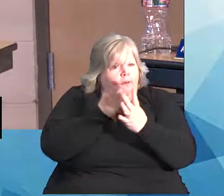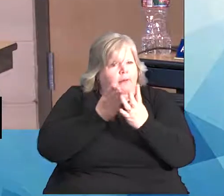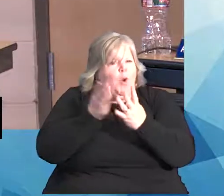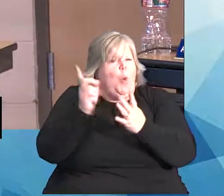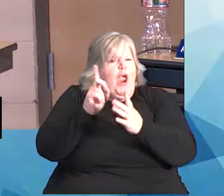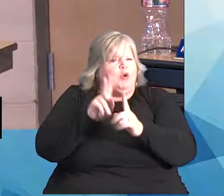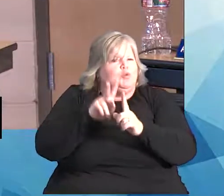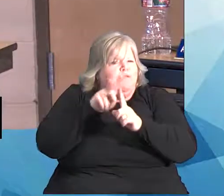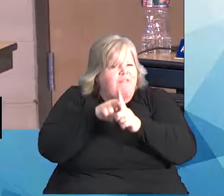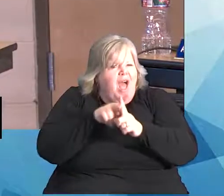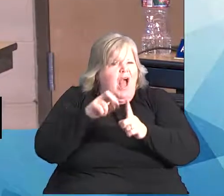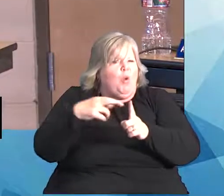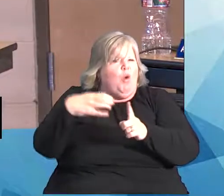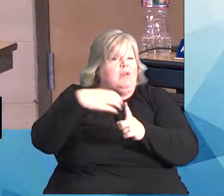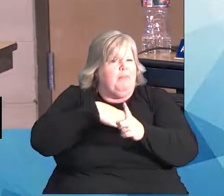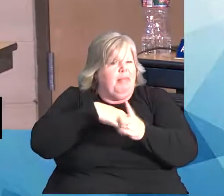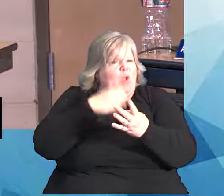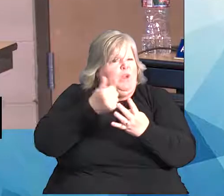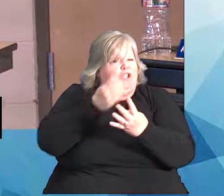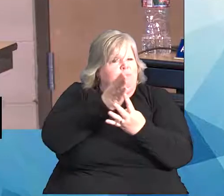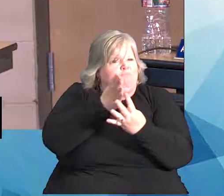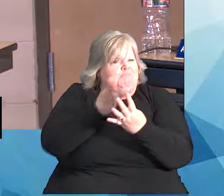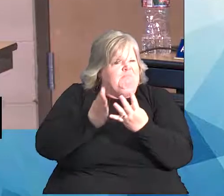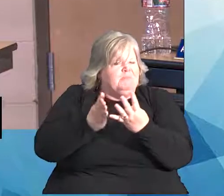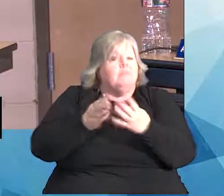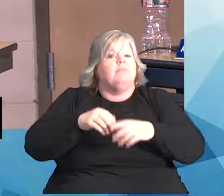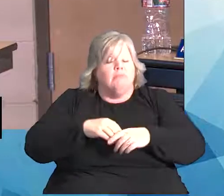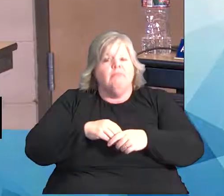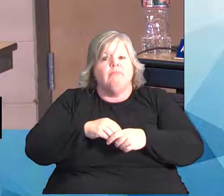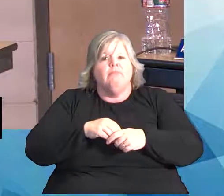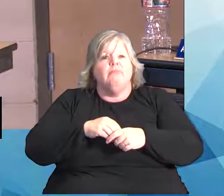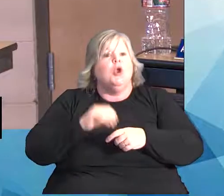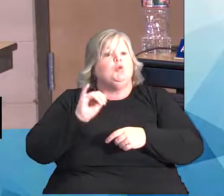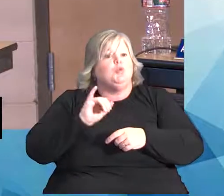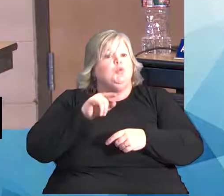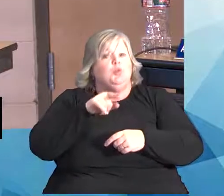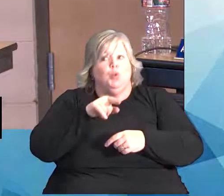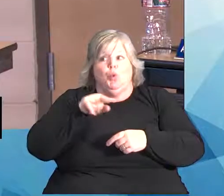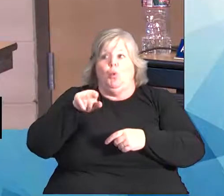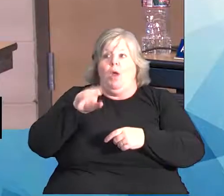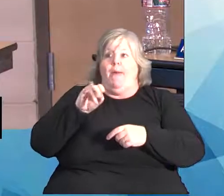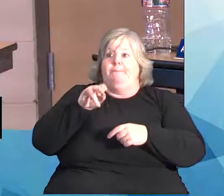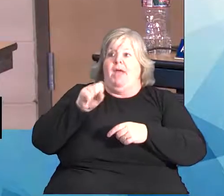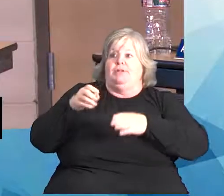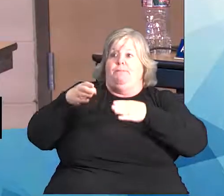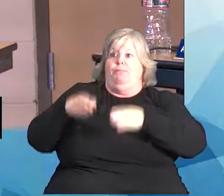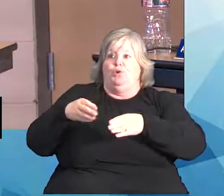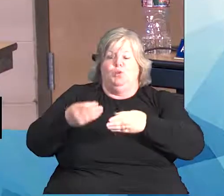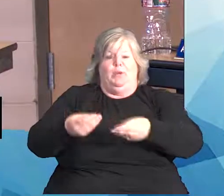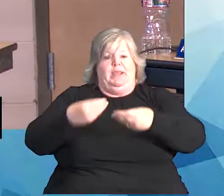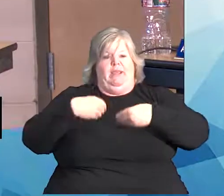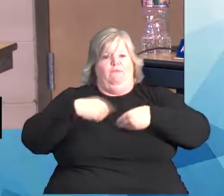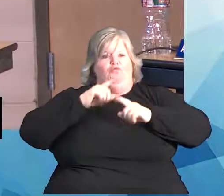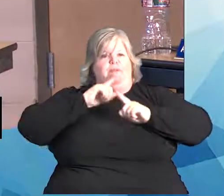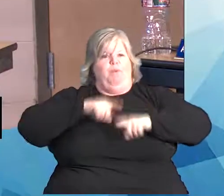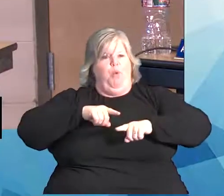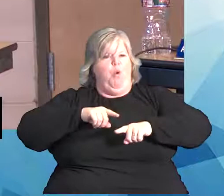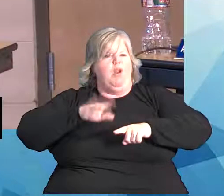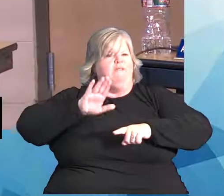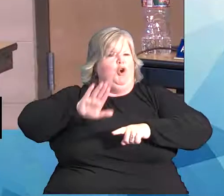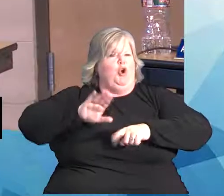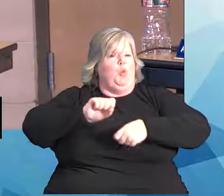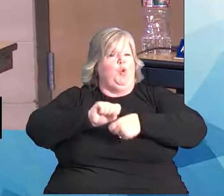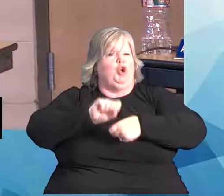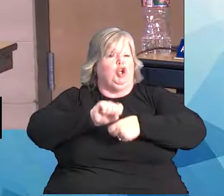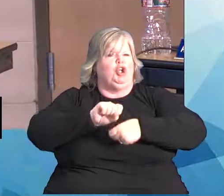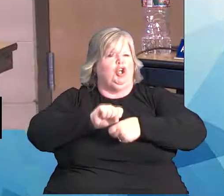grievance. Again, it depends on the subject matter. And then the ombudsperson would give us a report of her work. And there